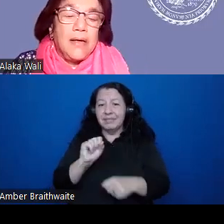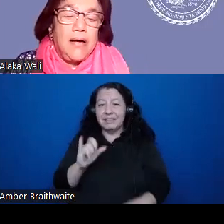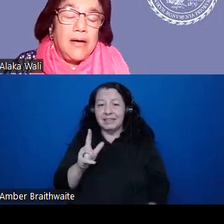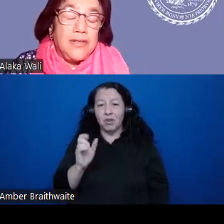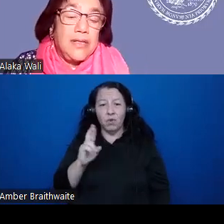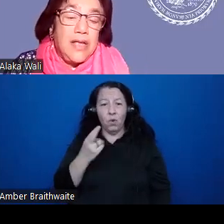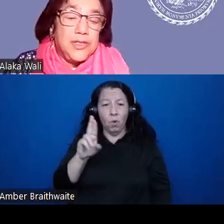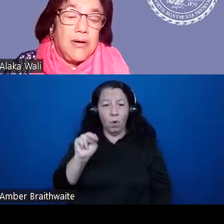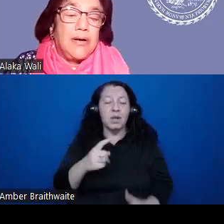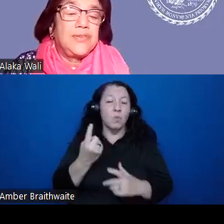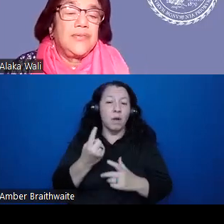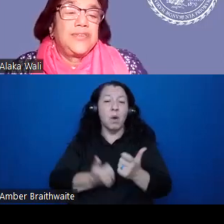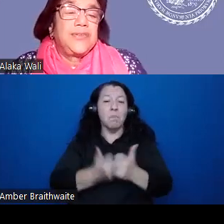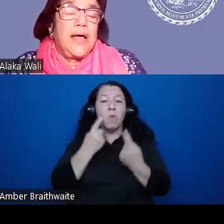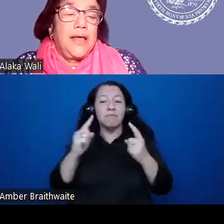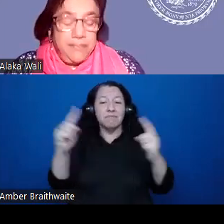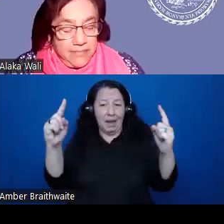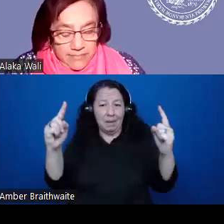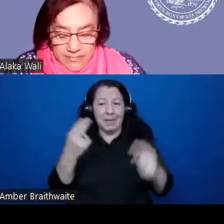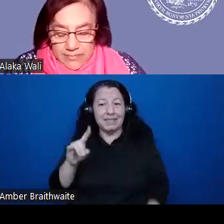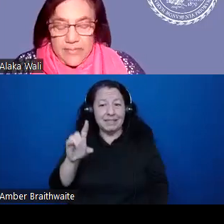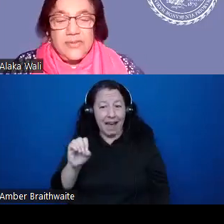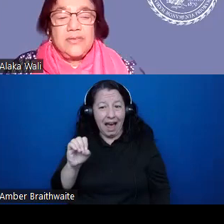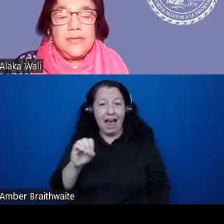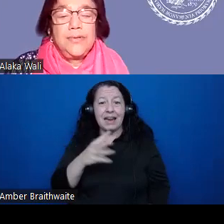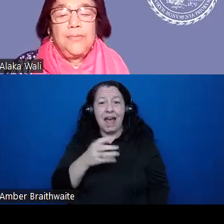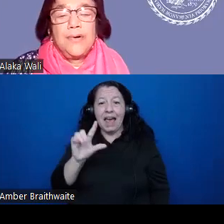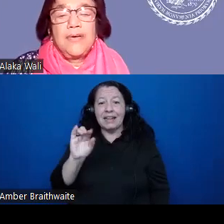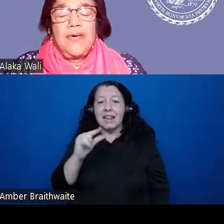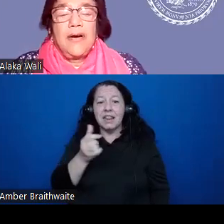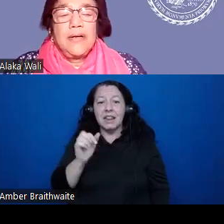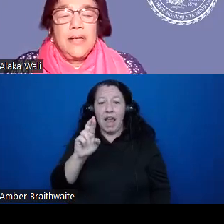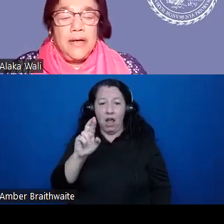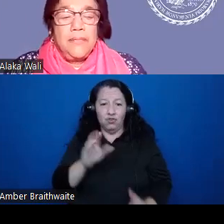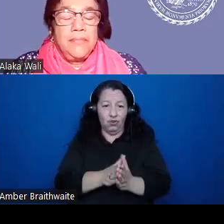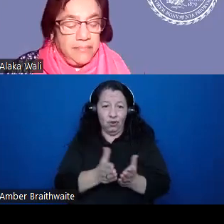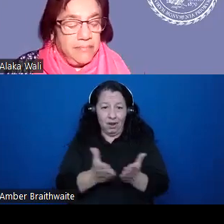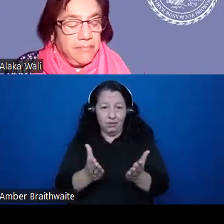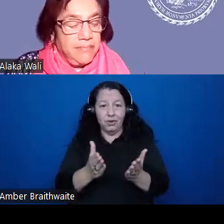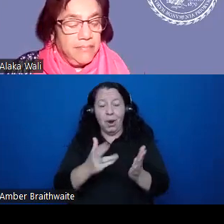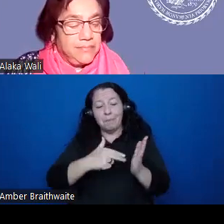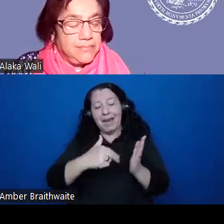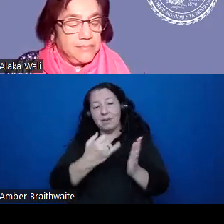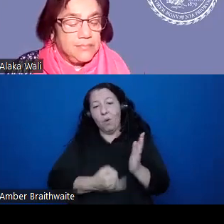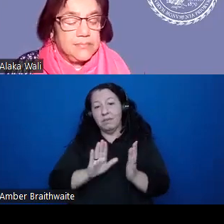painting artists and ledger artists of his time. This is a real work of art.